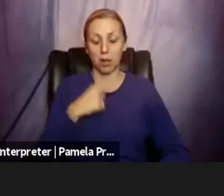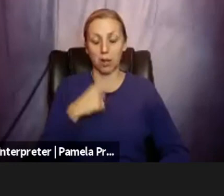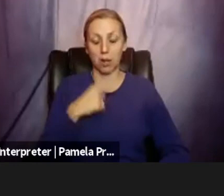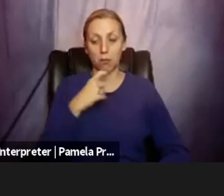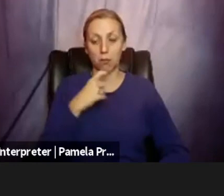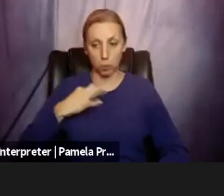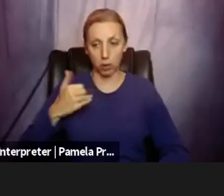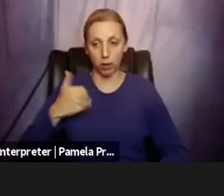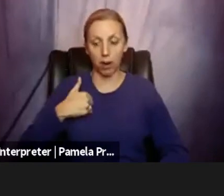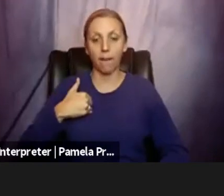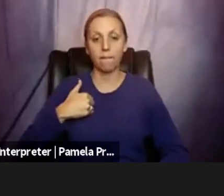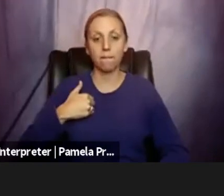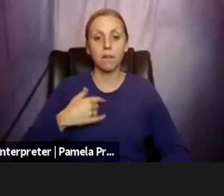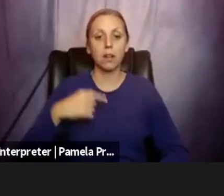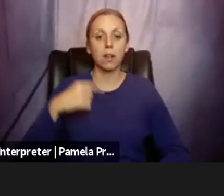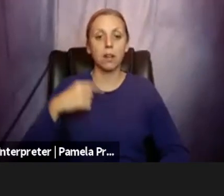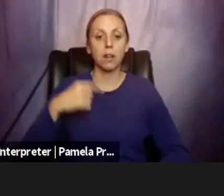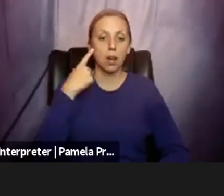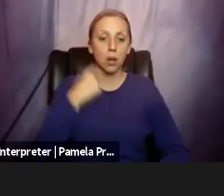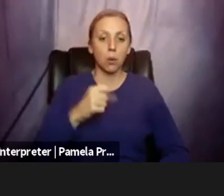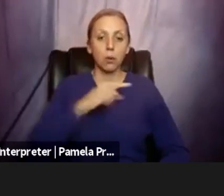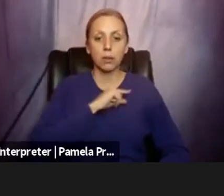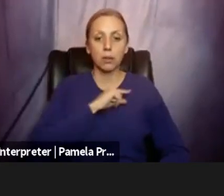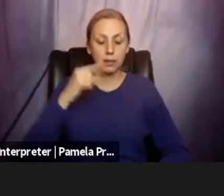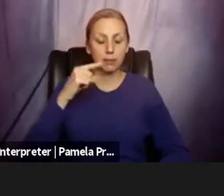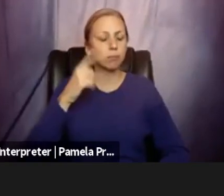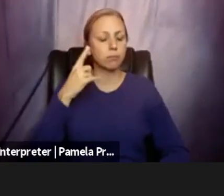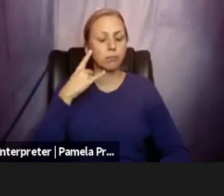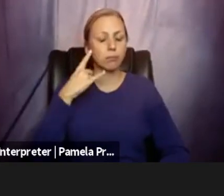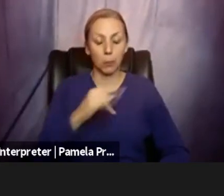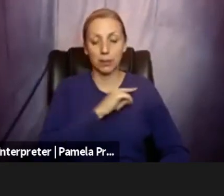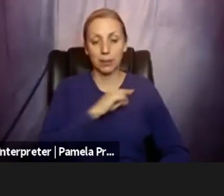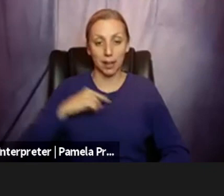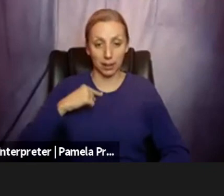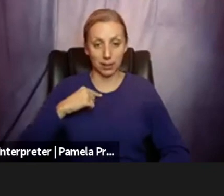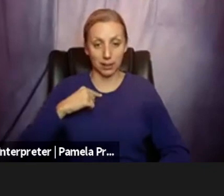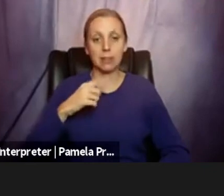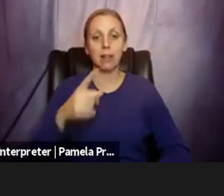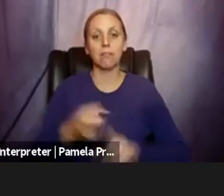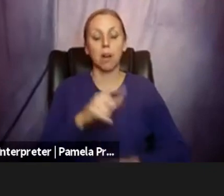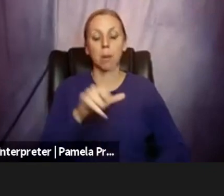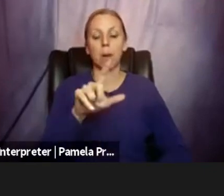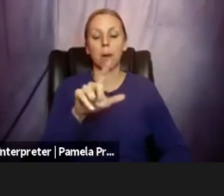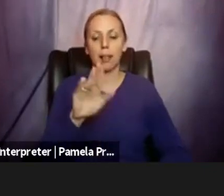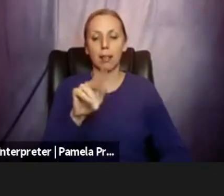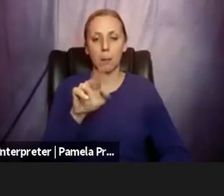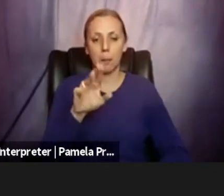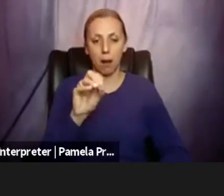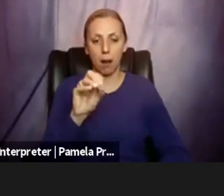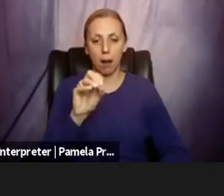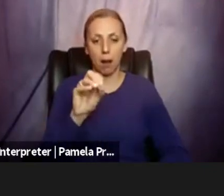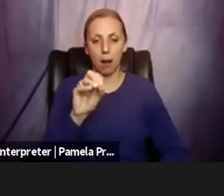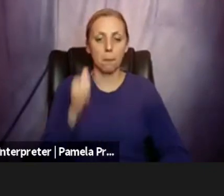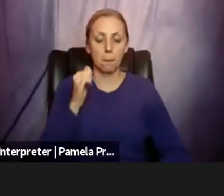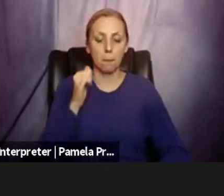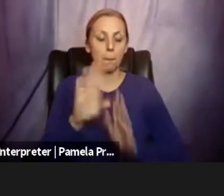the Cedars of Lebanon, and my background is blurred. We want to thank our speakers for today, Rebecca